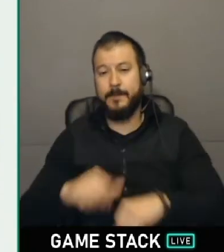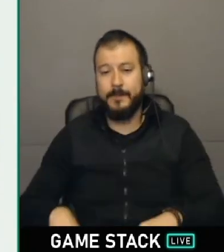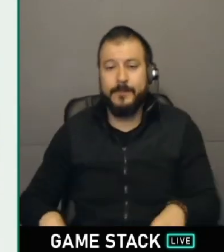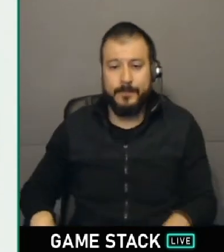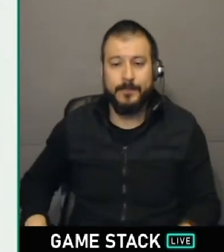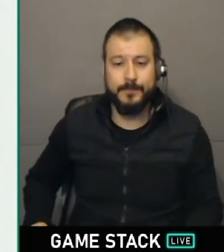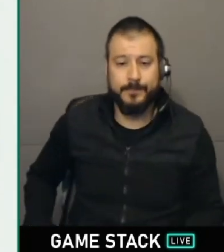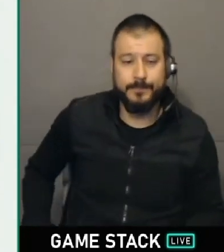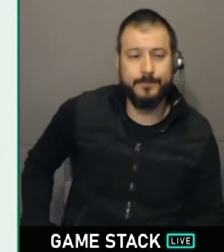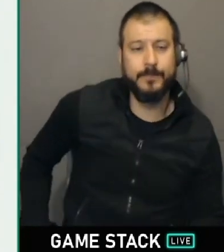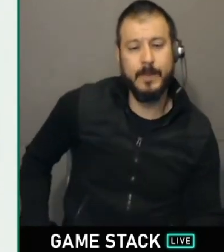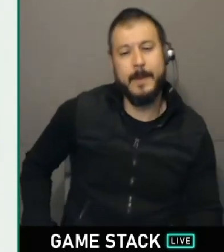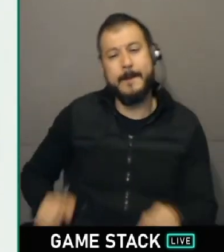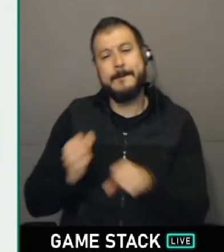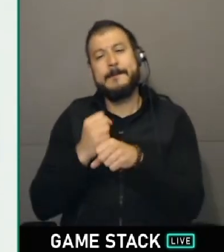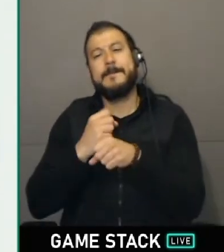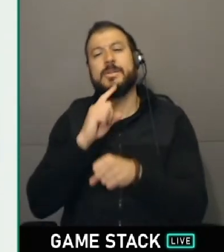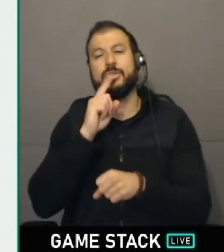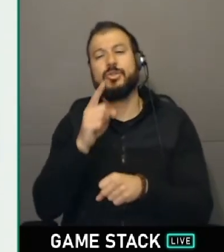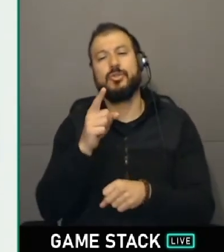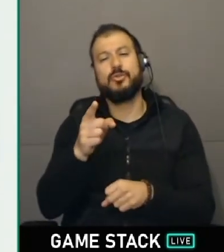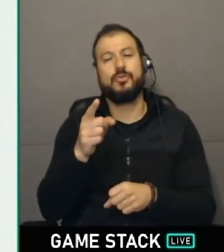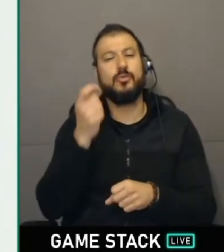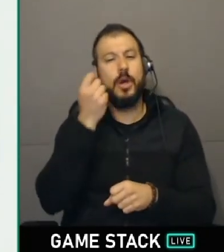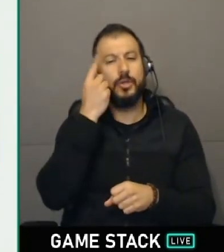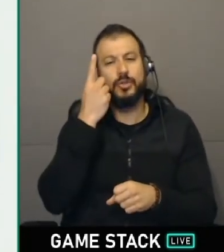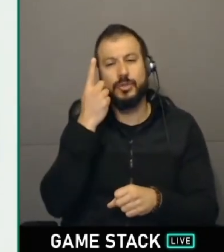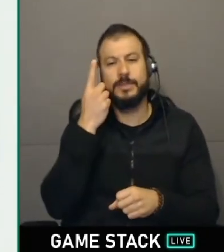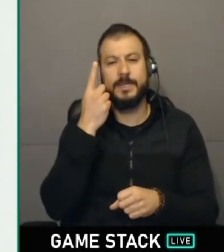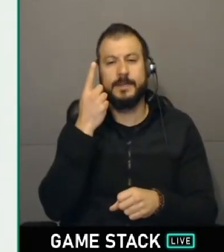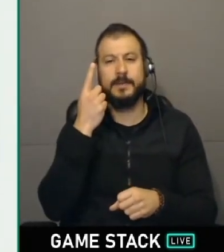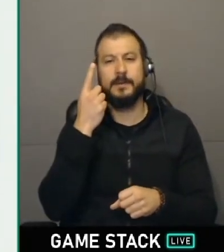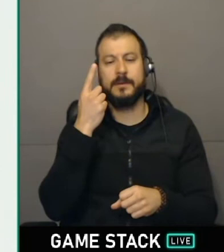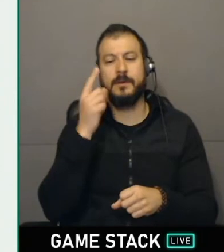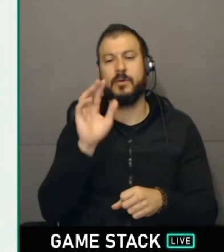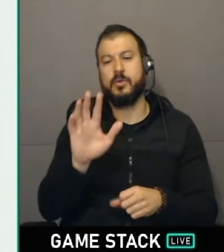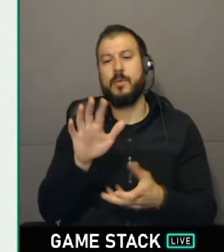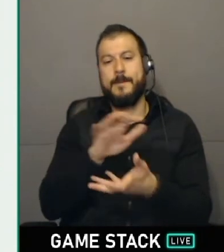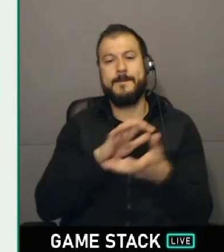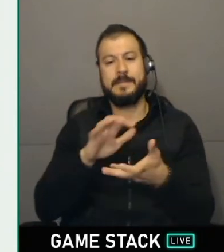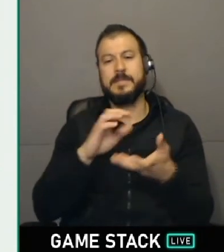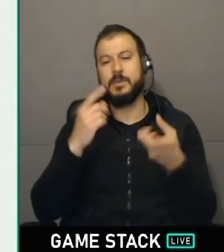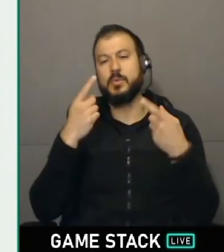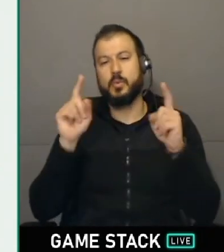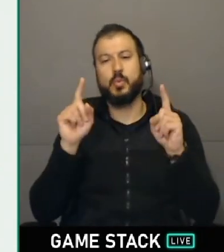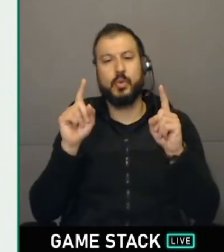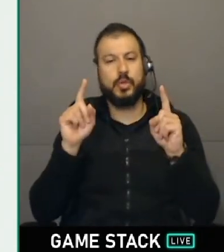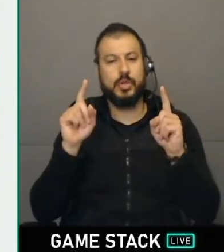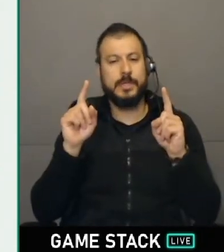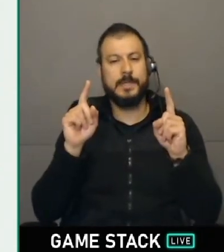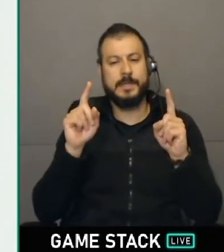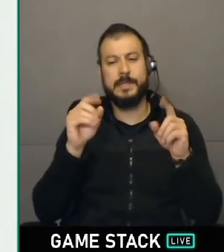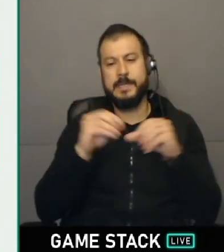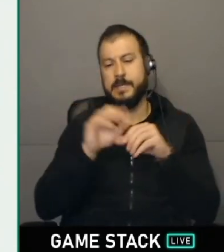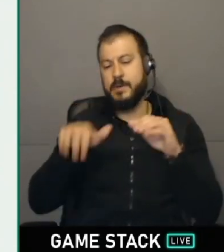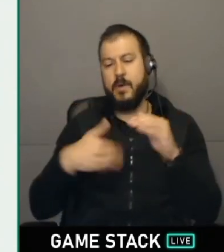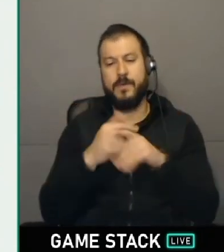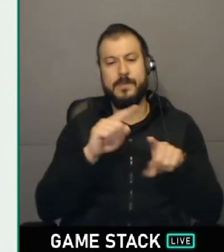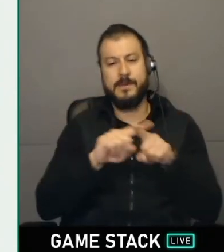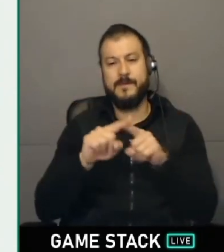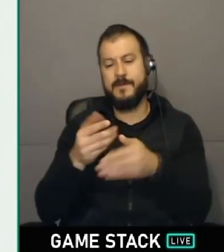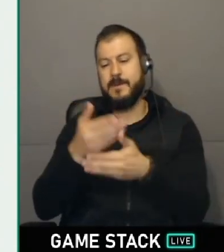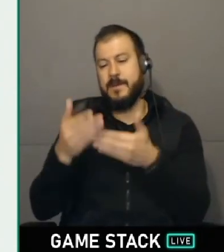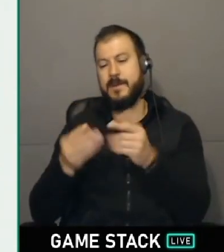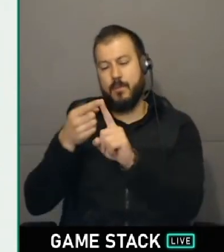Just be sure to make sure that you understand that your mix is working in all those endpoints.